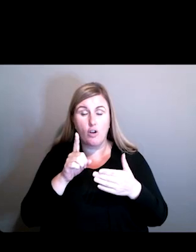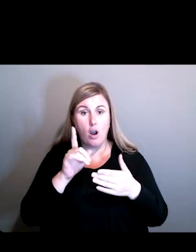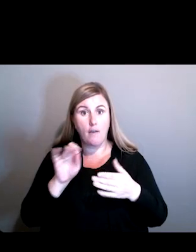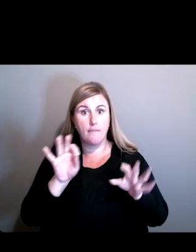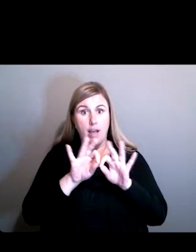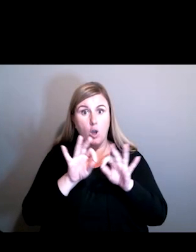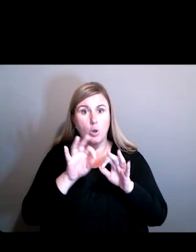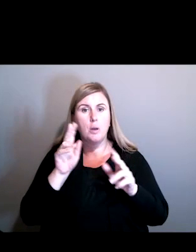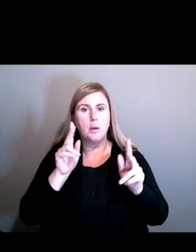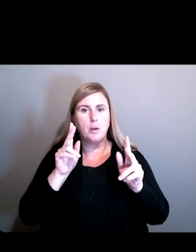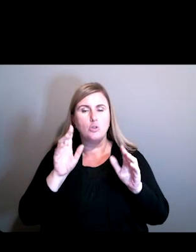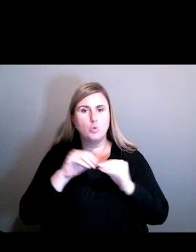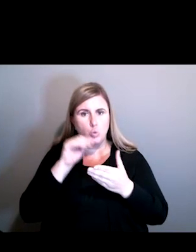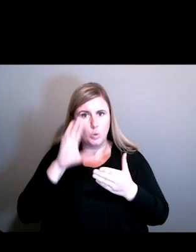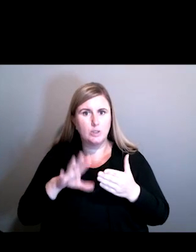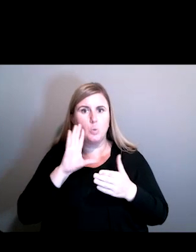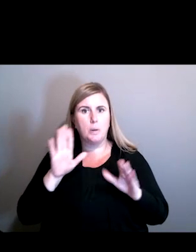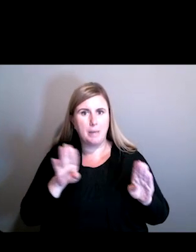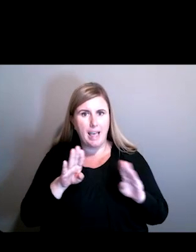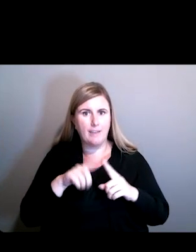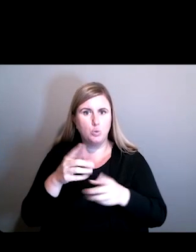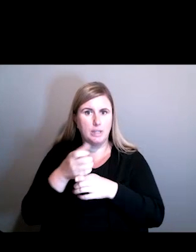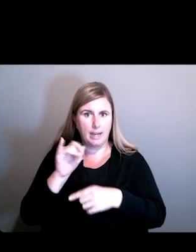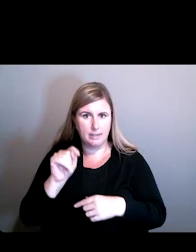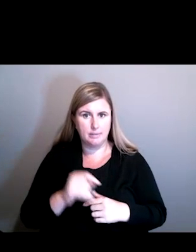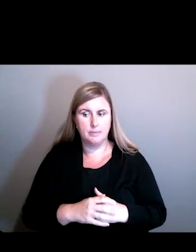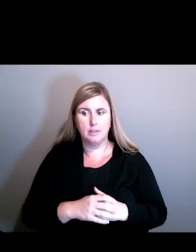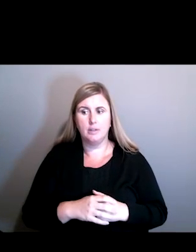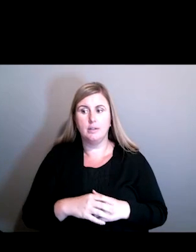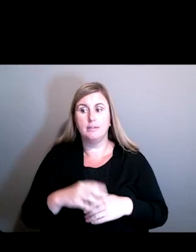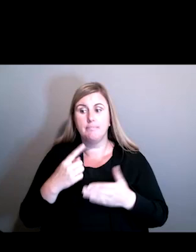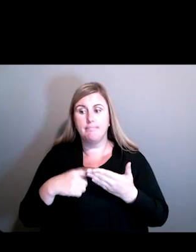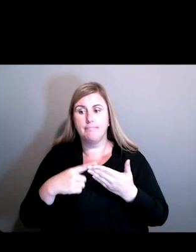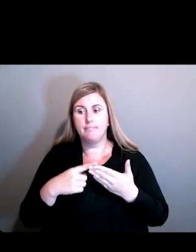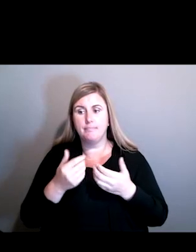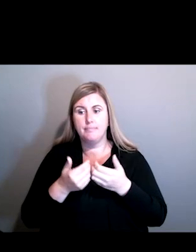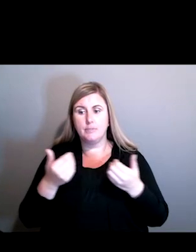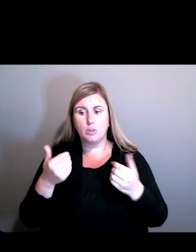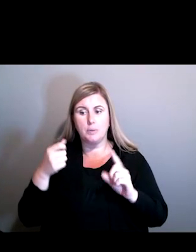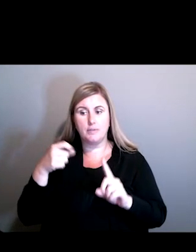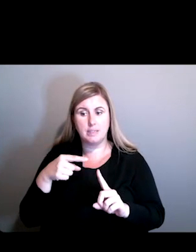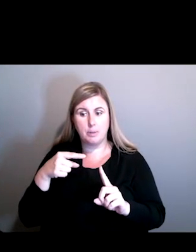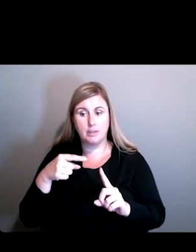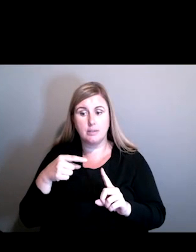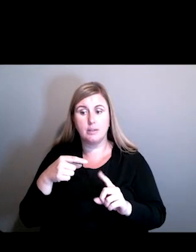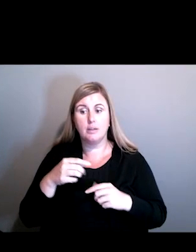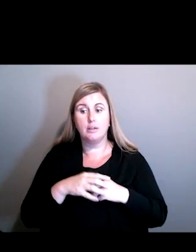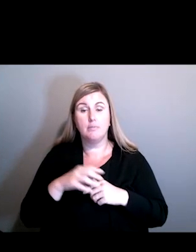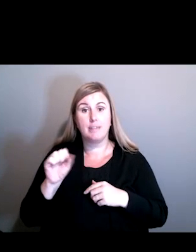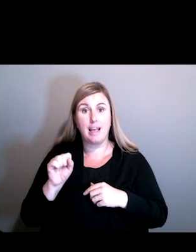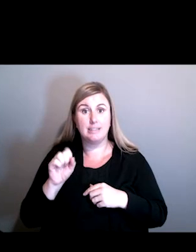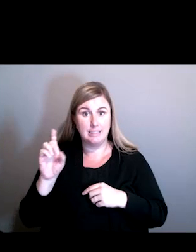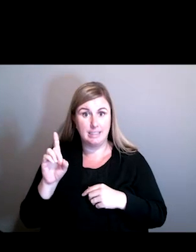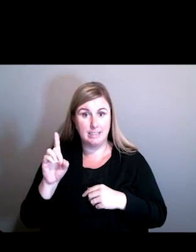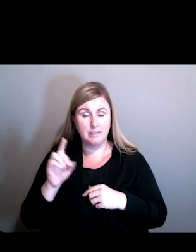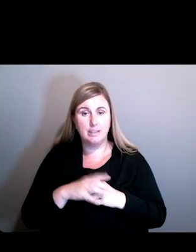things are of value, students will behave to get them. And now let's talk about discriminative stimulus. A discriminative